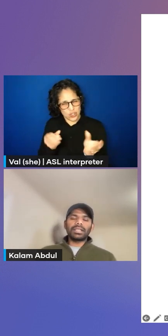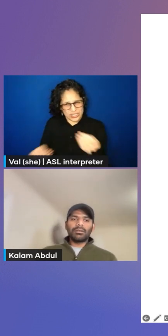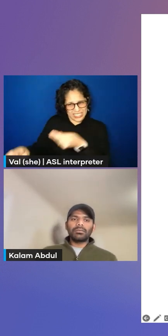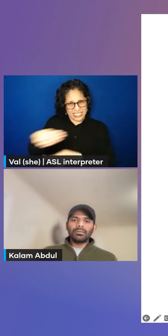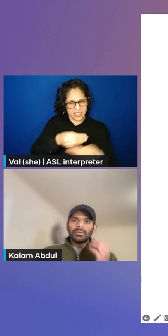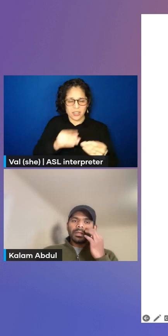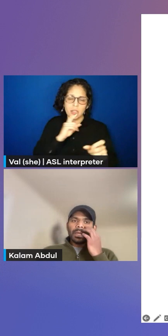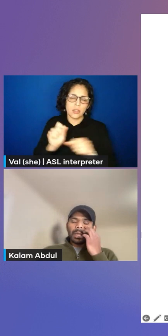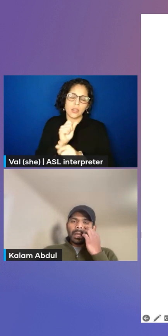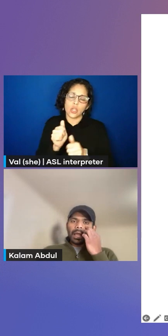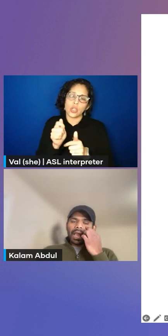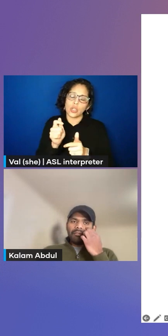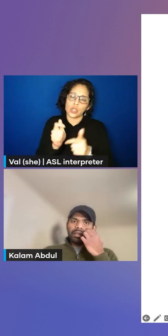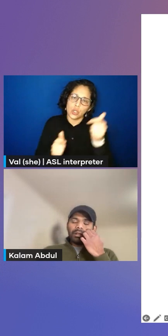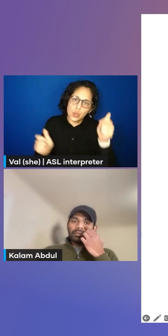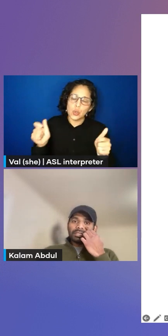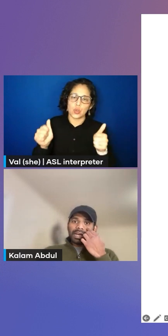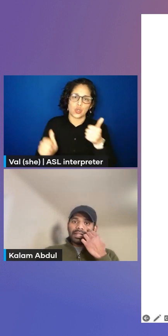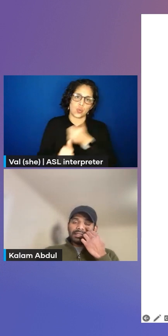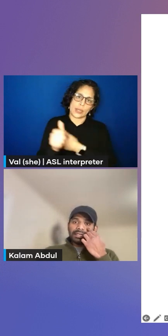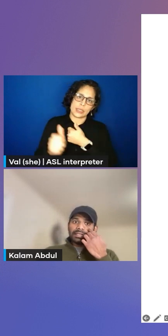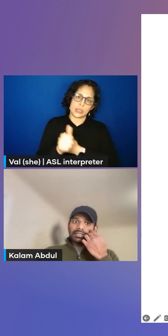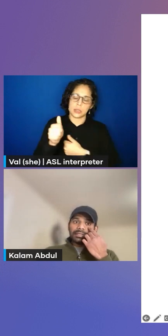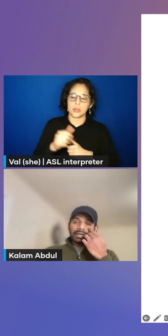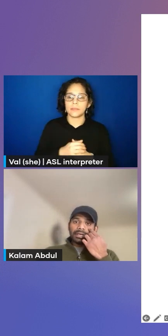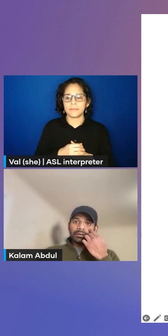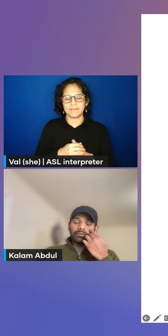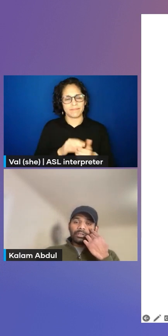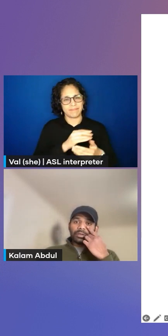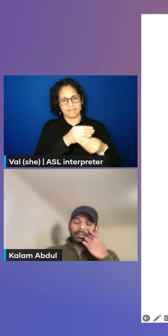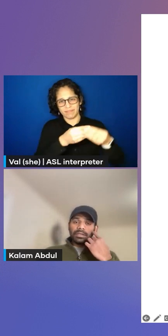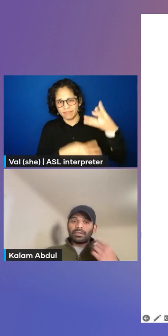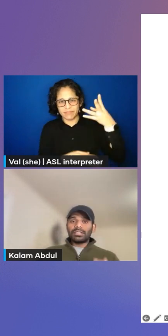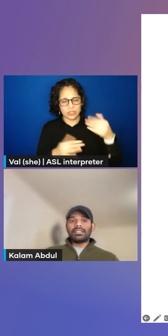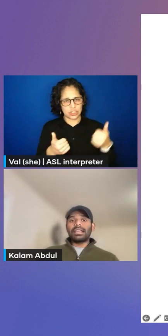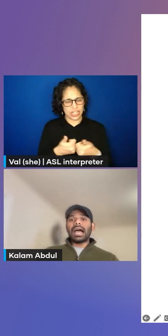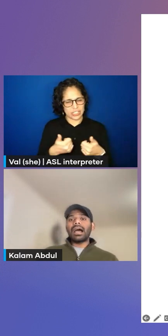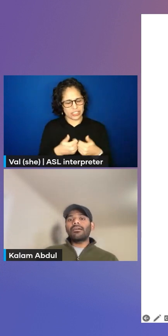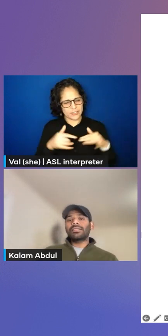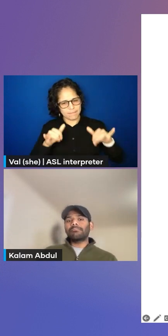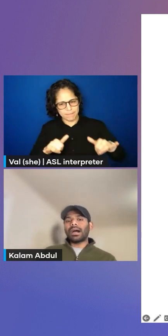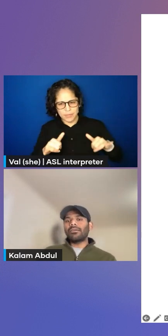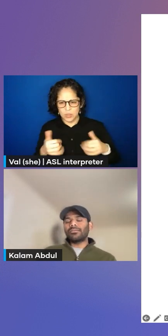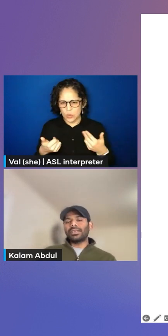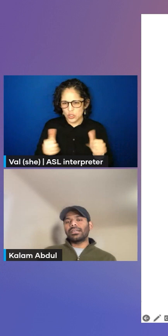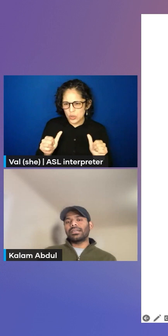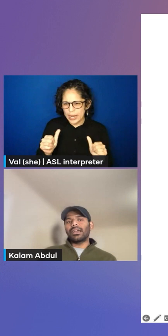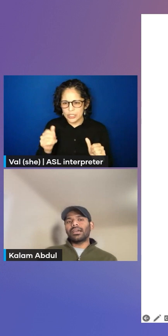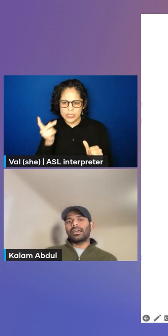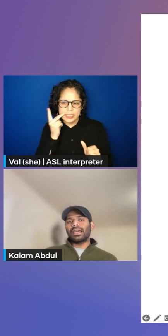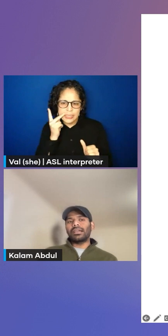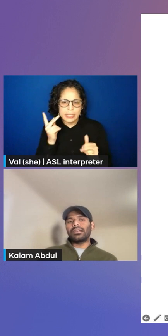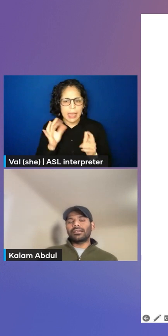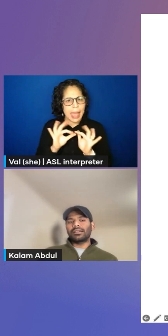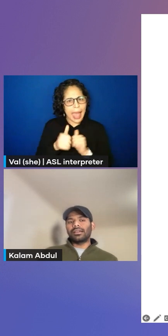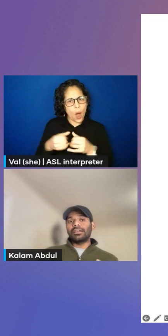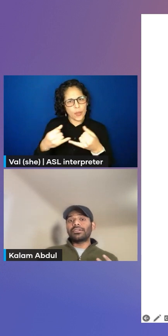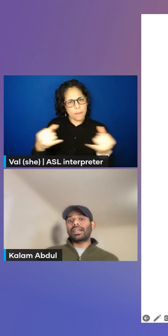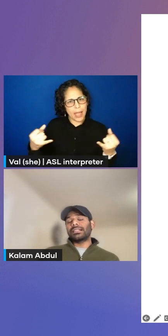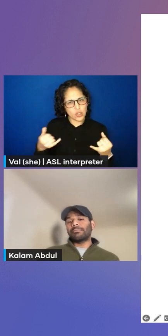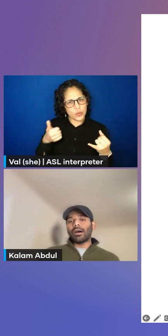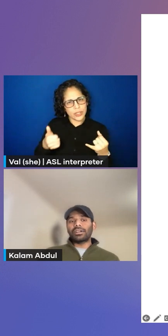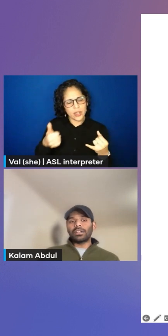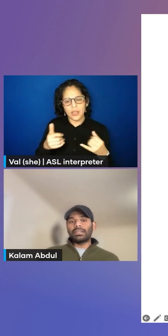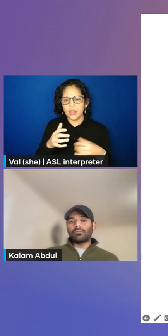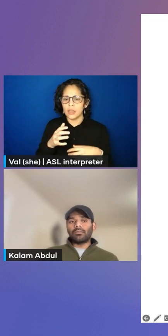itself. So having all those challenges, we were doing a POC, see how the boundary and